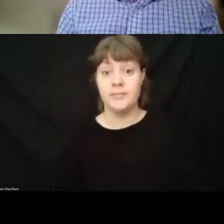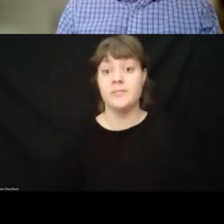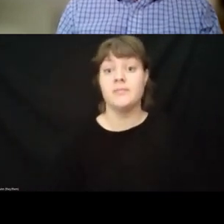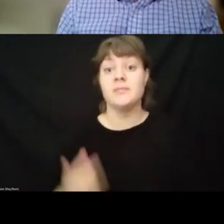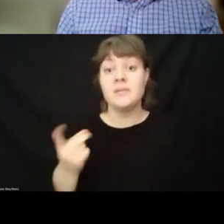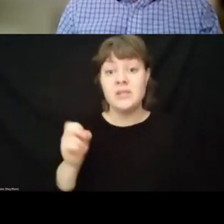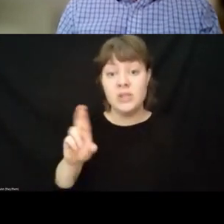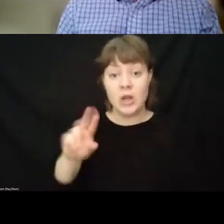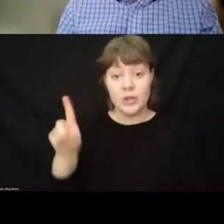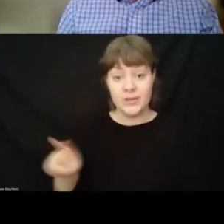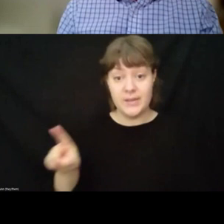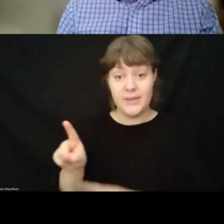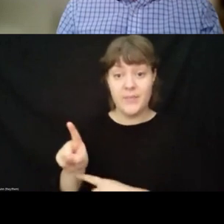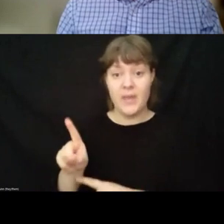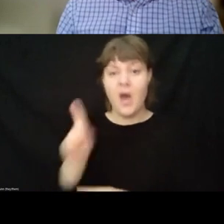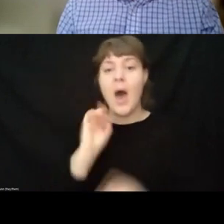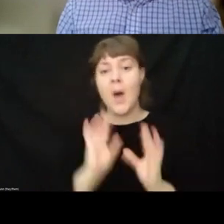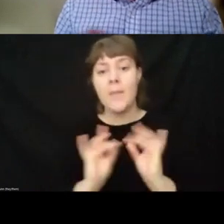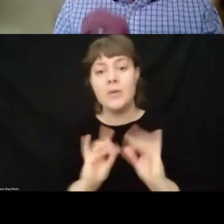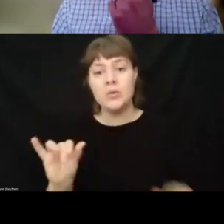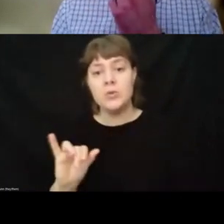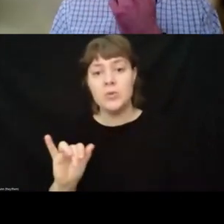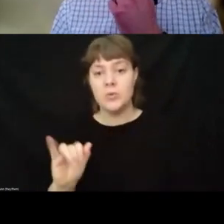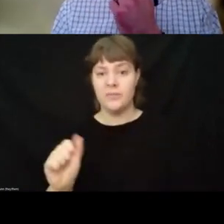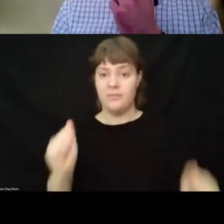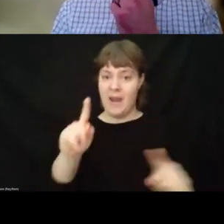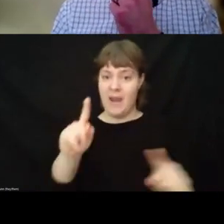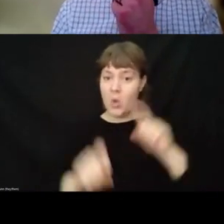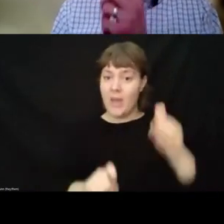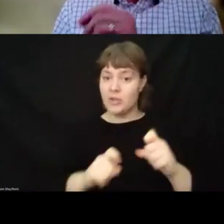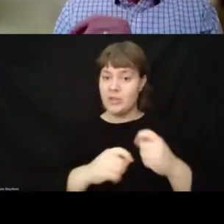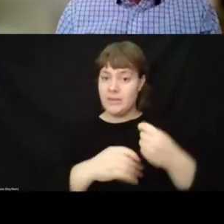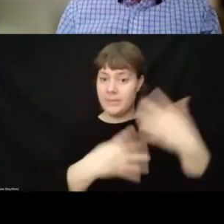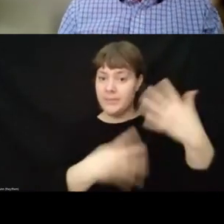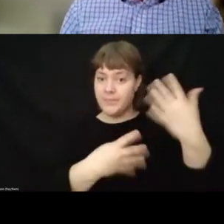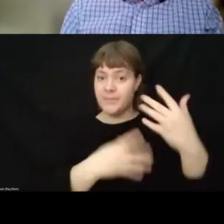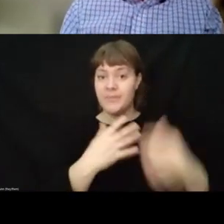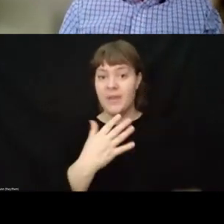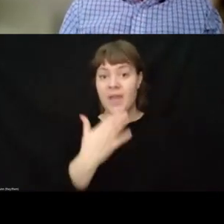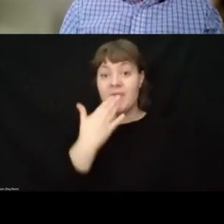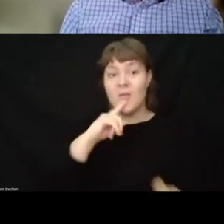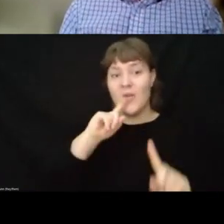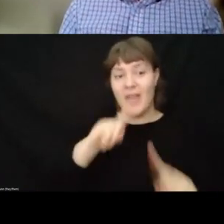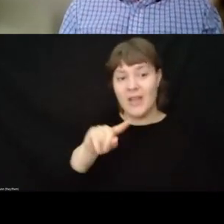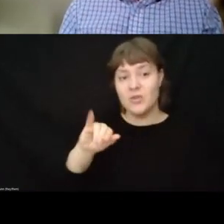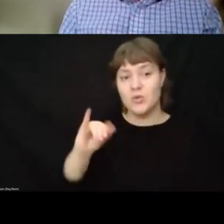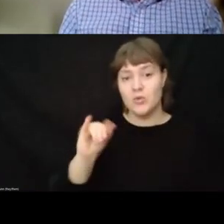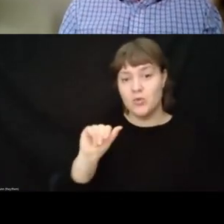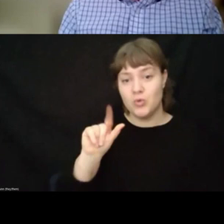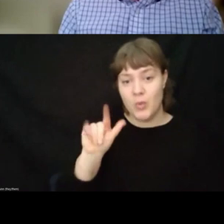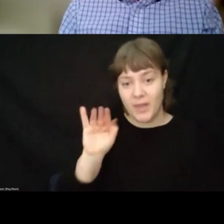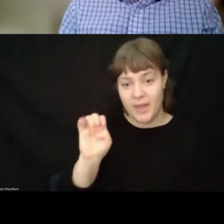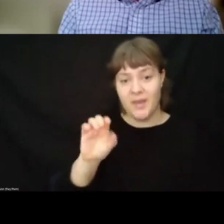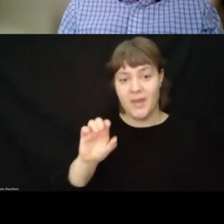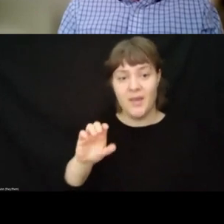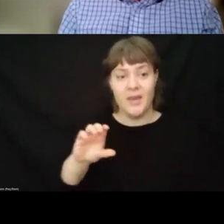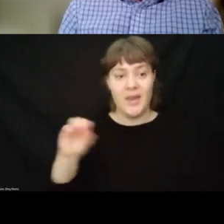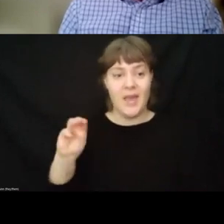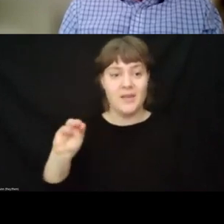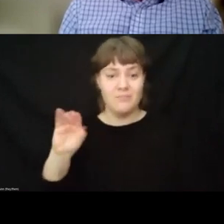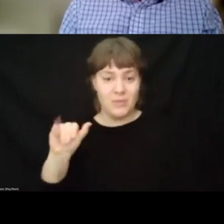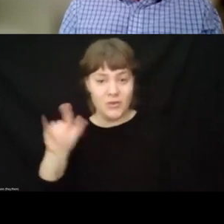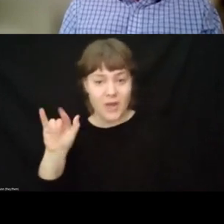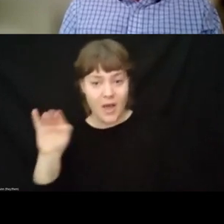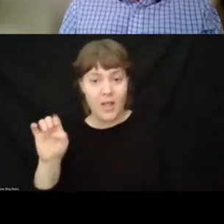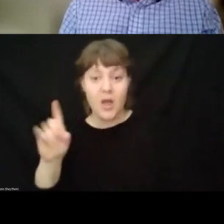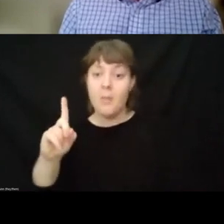I'll just add, because I've seen a lot of these questions coming across, and thank you for the answers, Julie and Michelle, to most of them. But I will just note that from